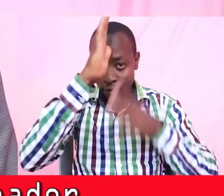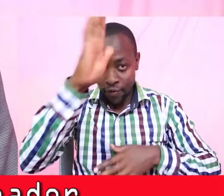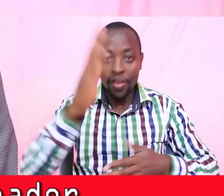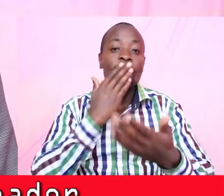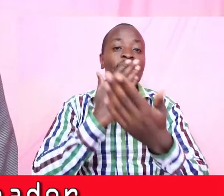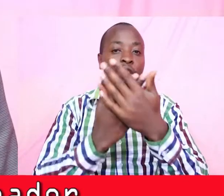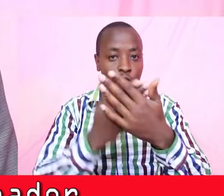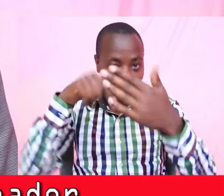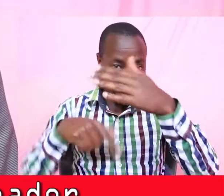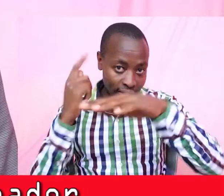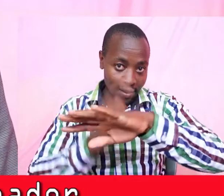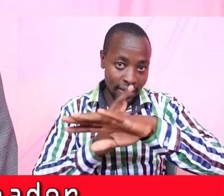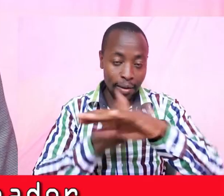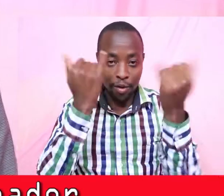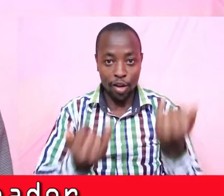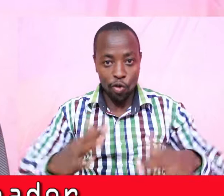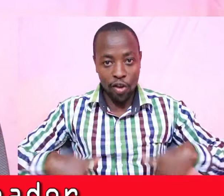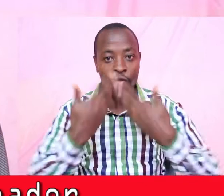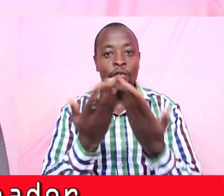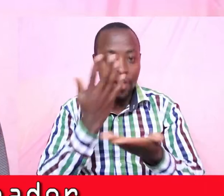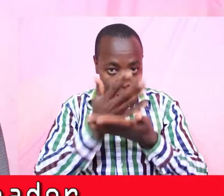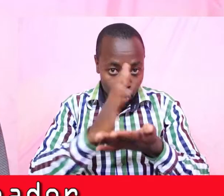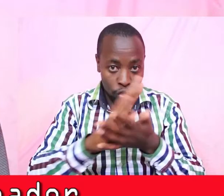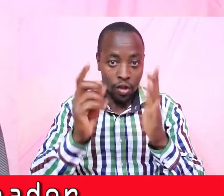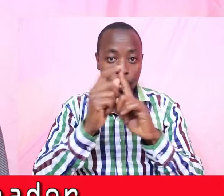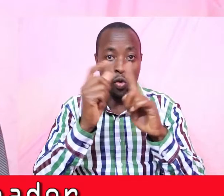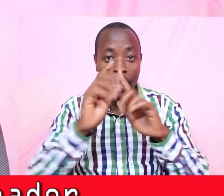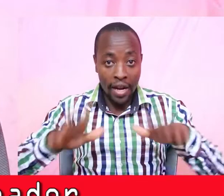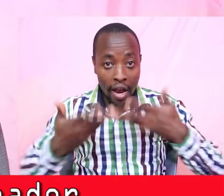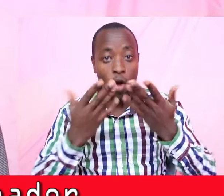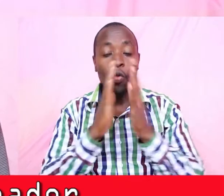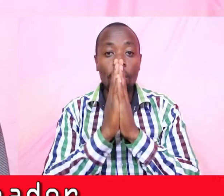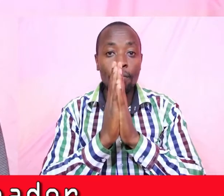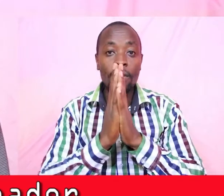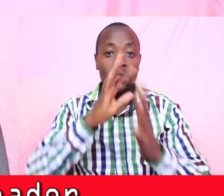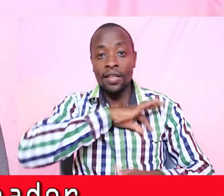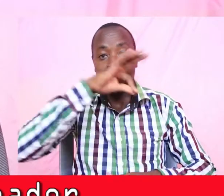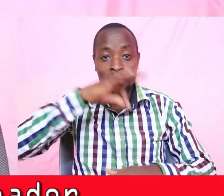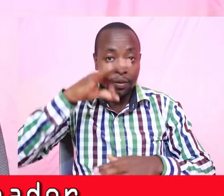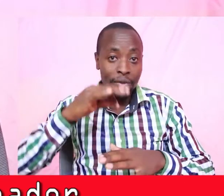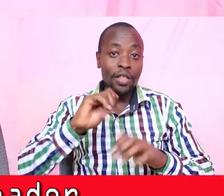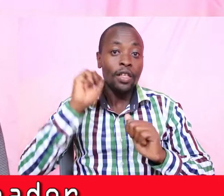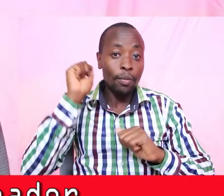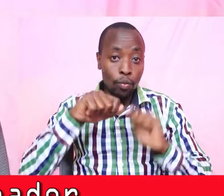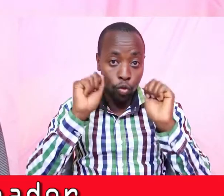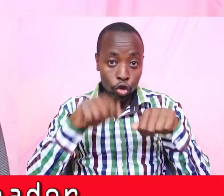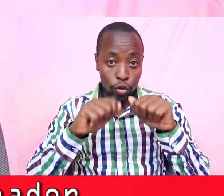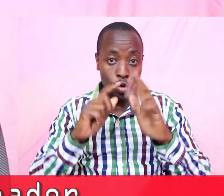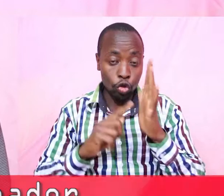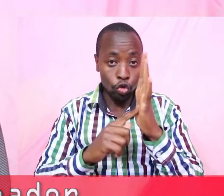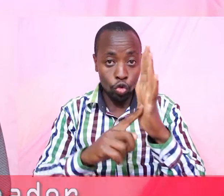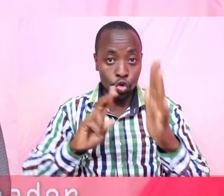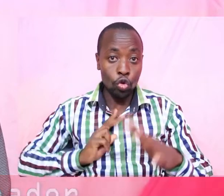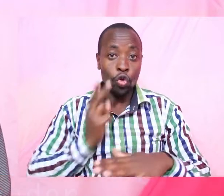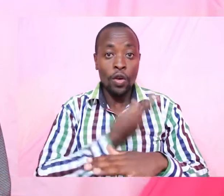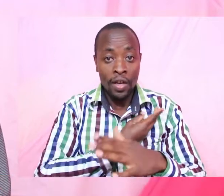Father, we thank you for this time that you have given us, that we may share your word. How we pray that your spirit shall reveal